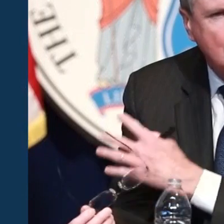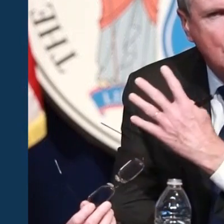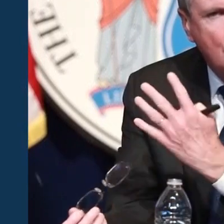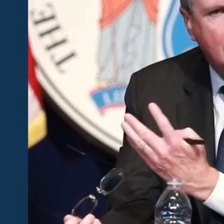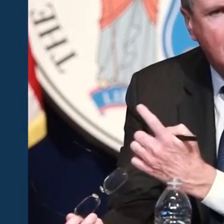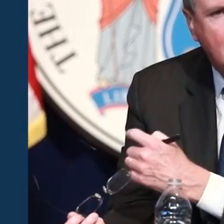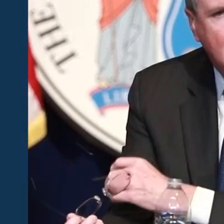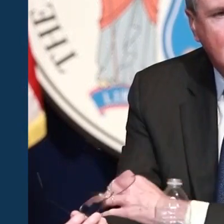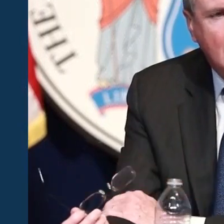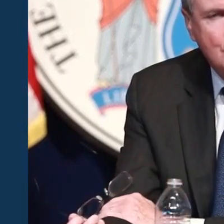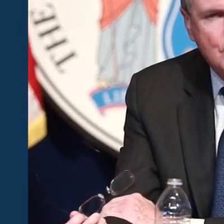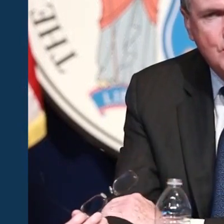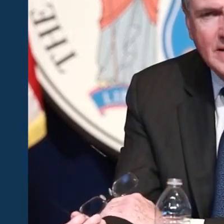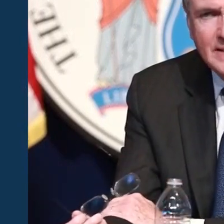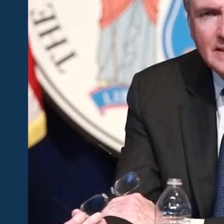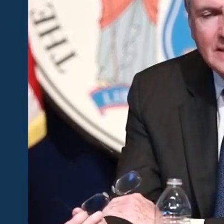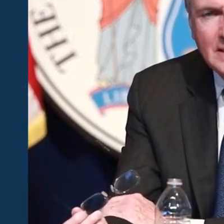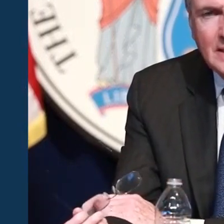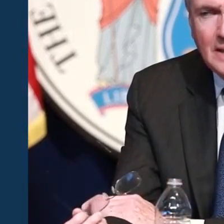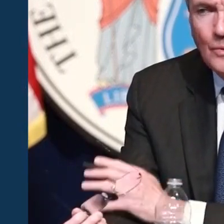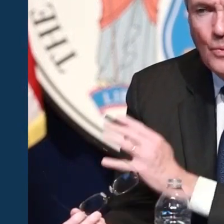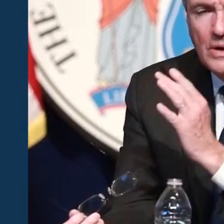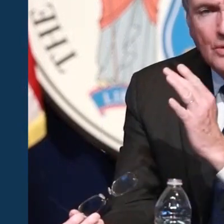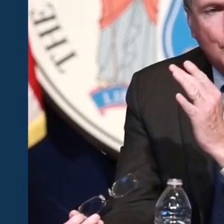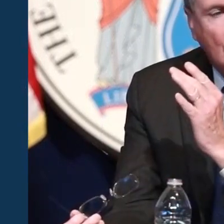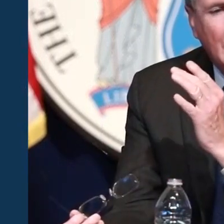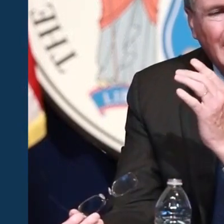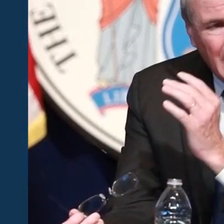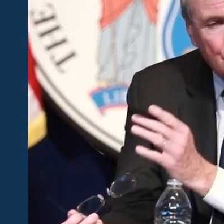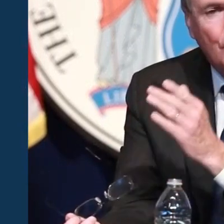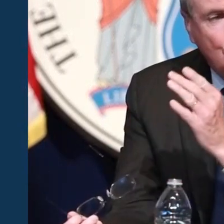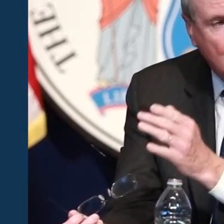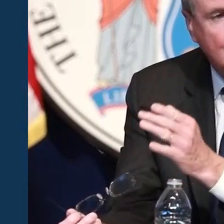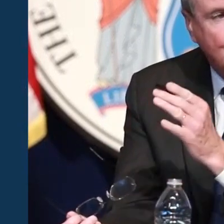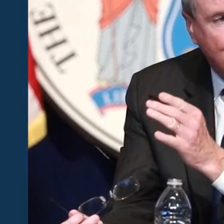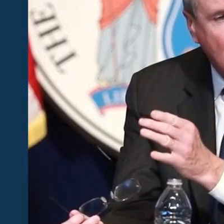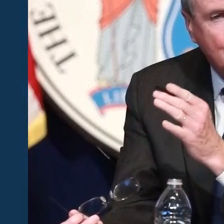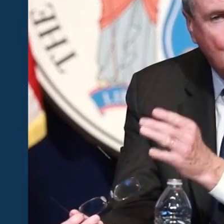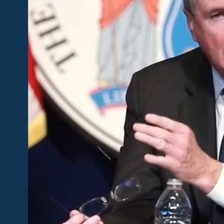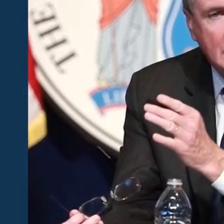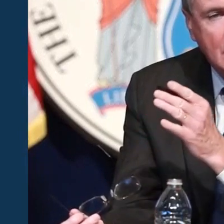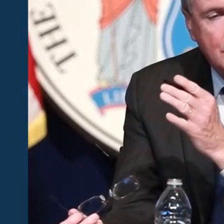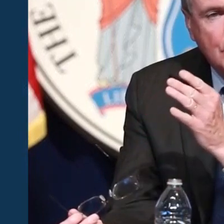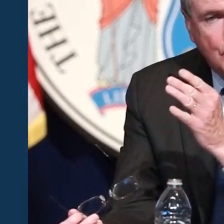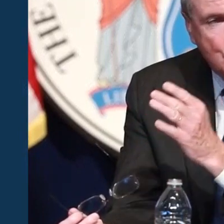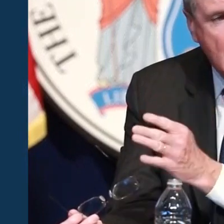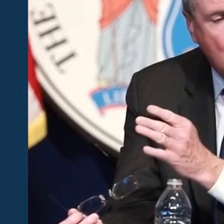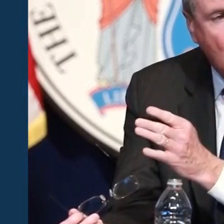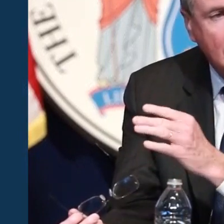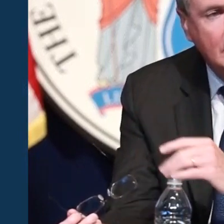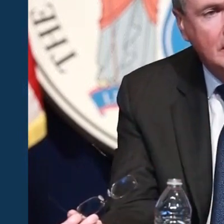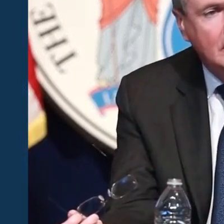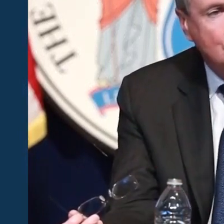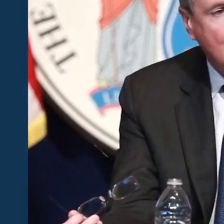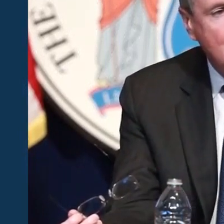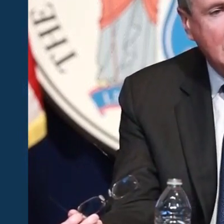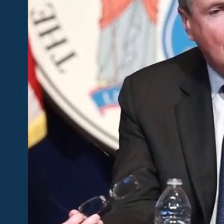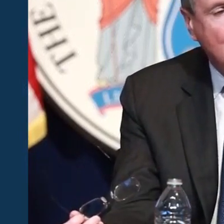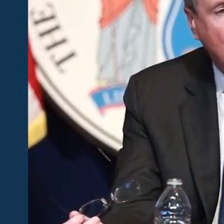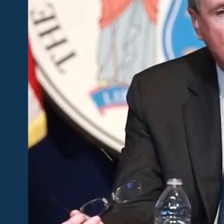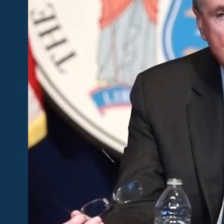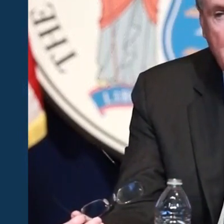When can we open up our society? We are trying at every single step of the way, and have been since January, trying